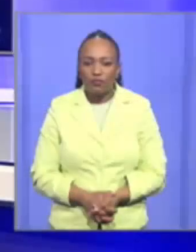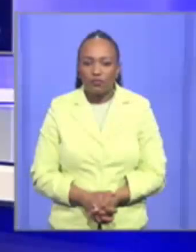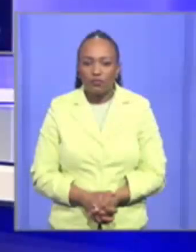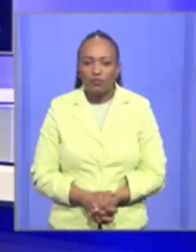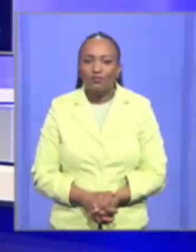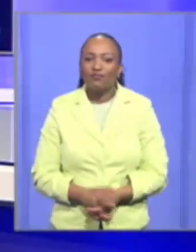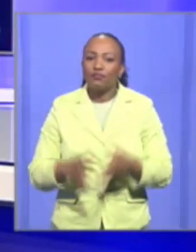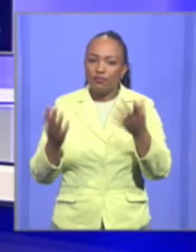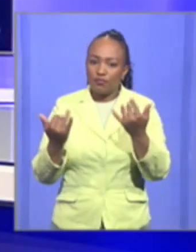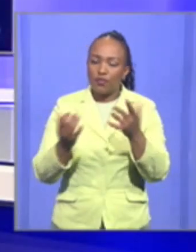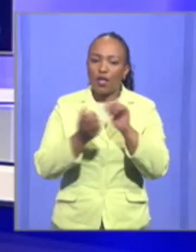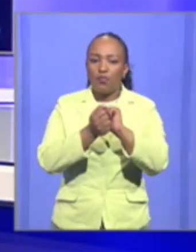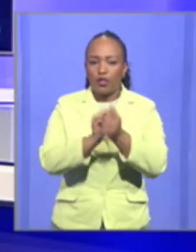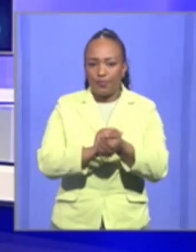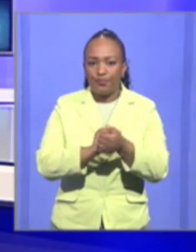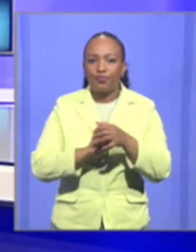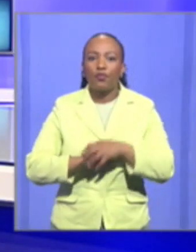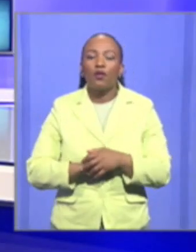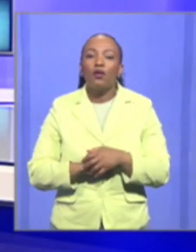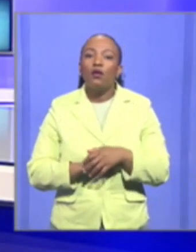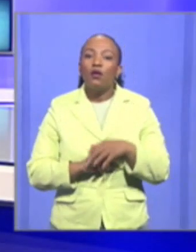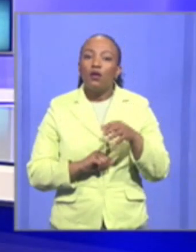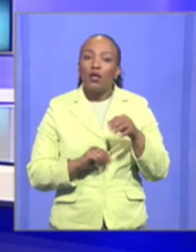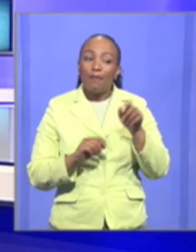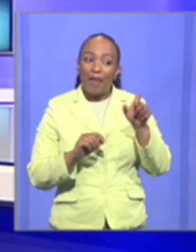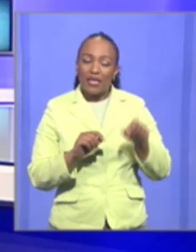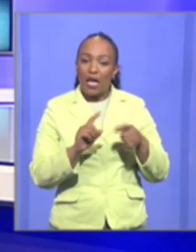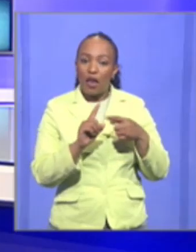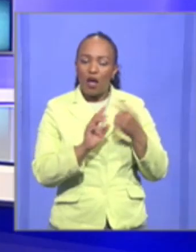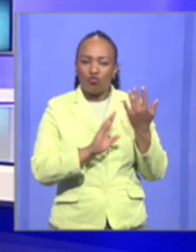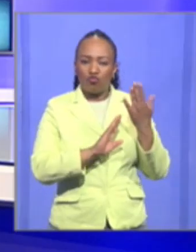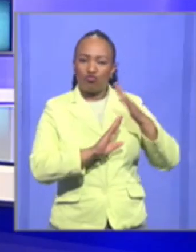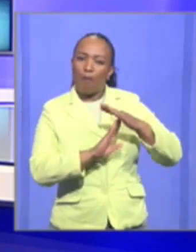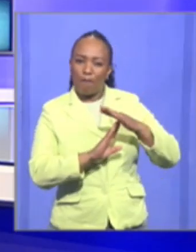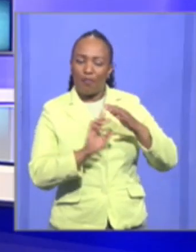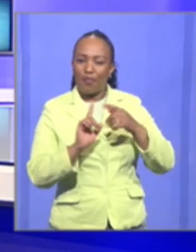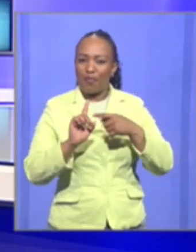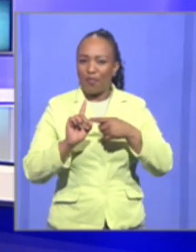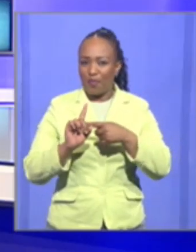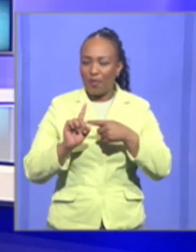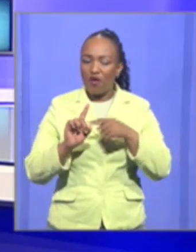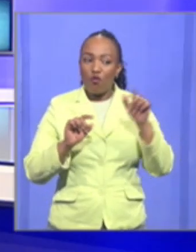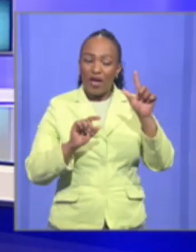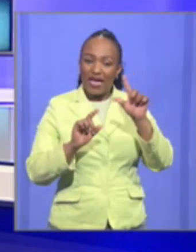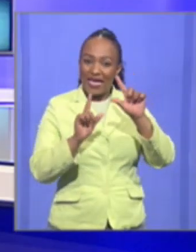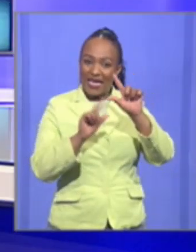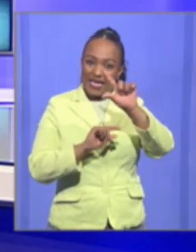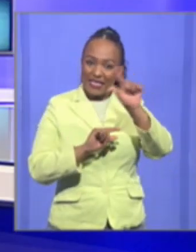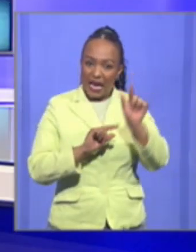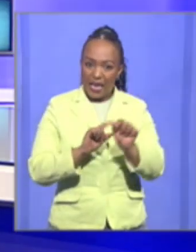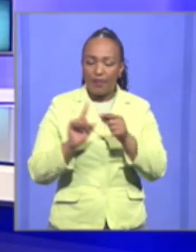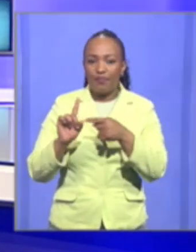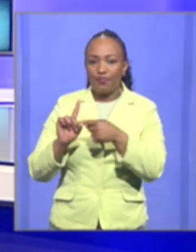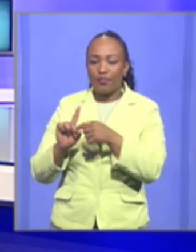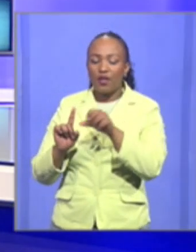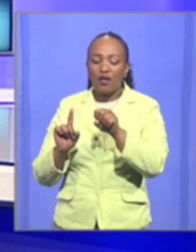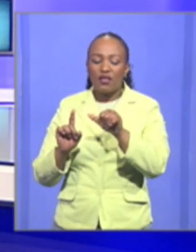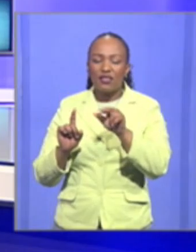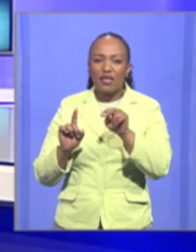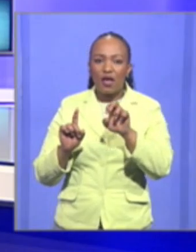Tša dipapadi, sebapadi sa maemo a godimo sa papadi ya tennis ka Italy Jannik Sinner le wa maemo